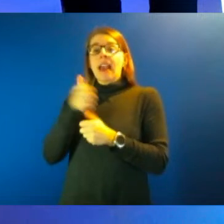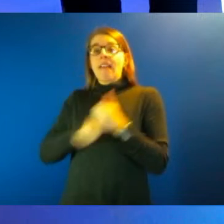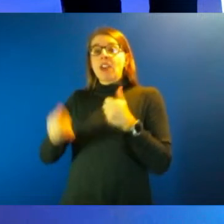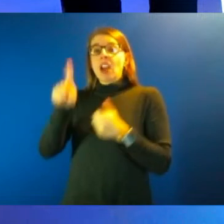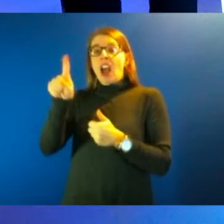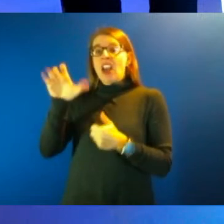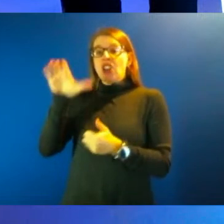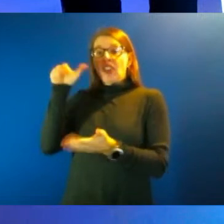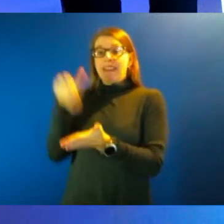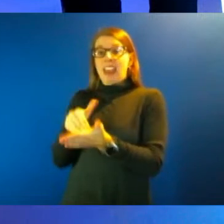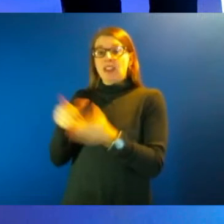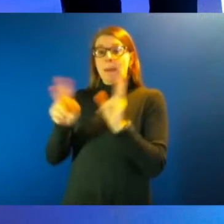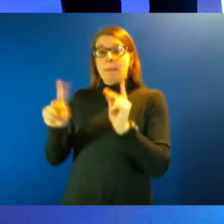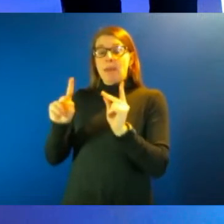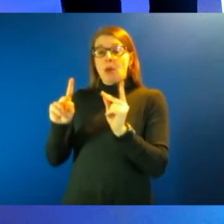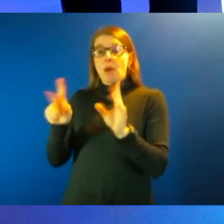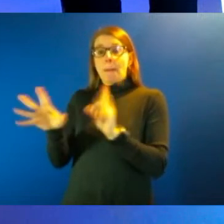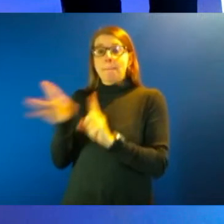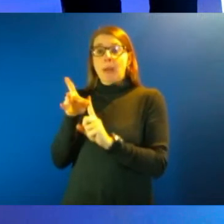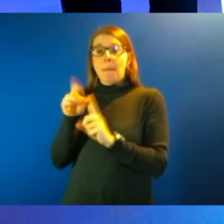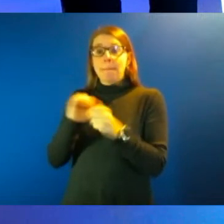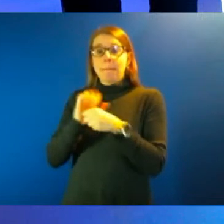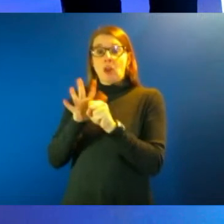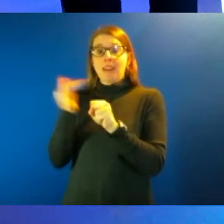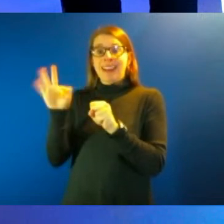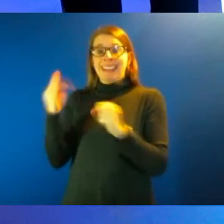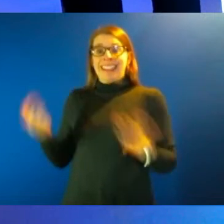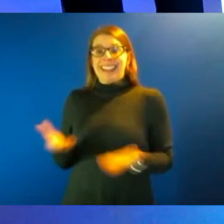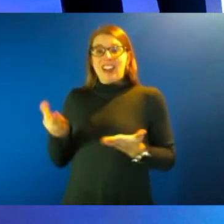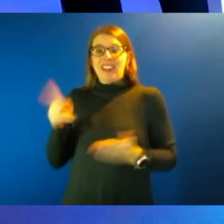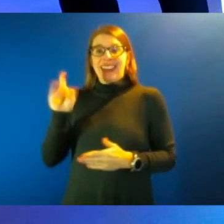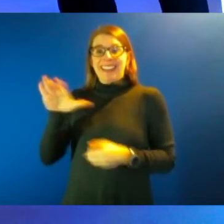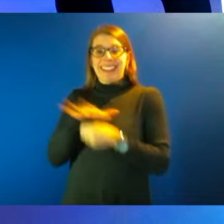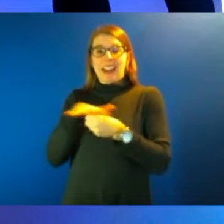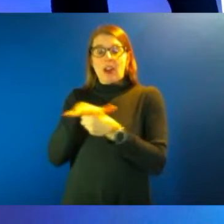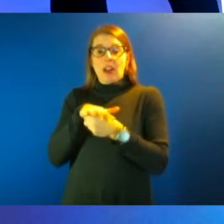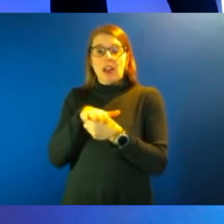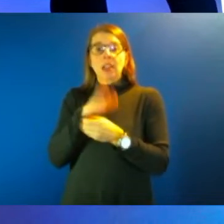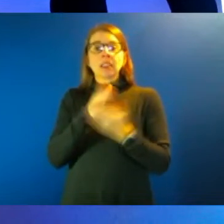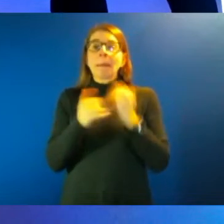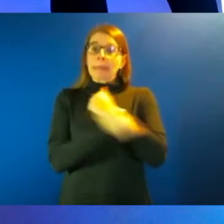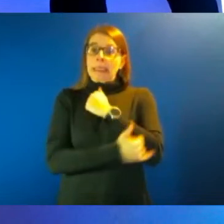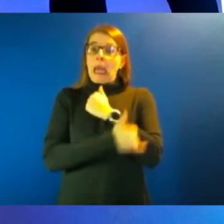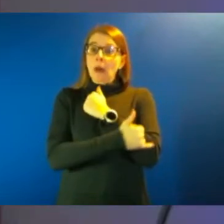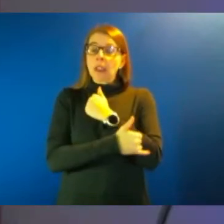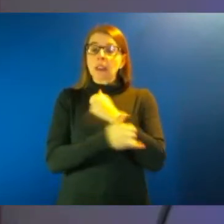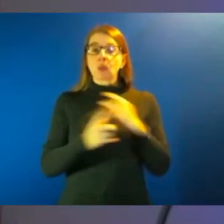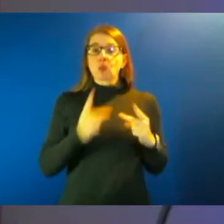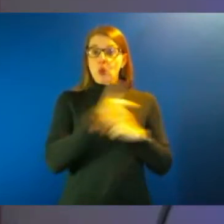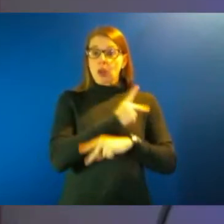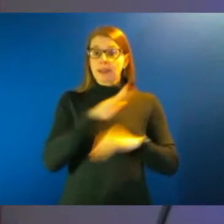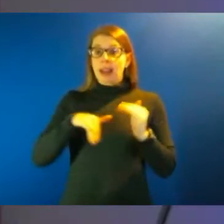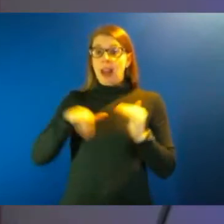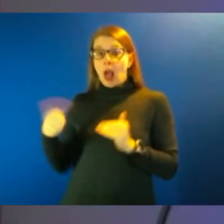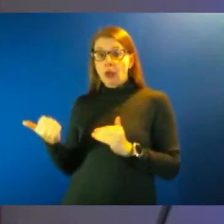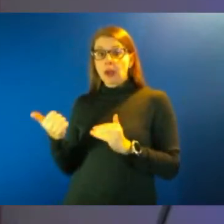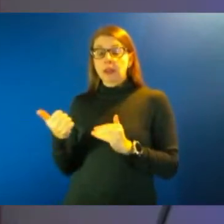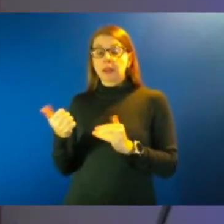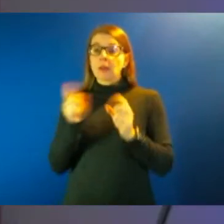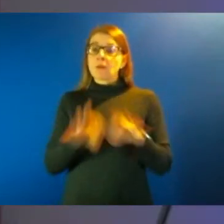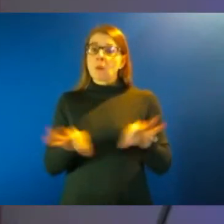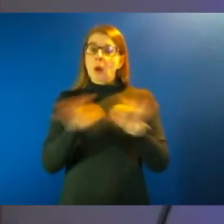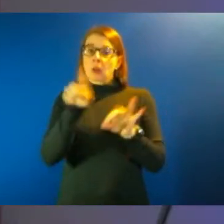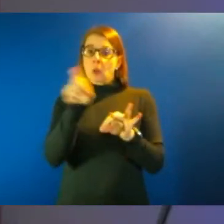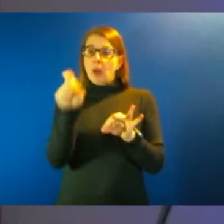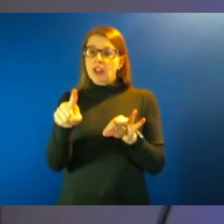people who got COVID here in the metro. You can tell there are some counties that are worse off than others. So the big question then is